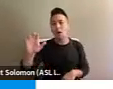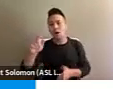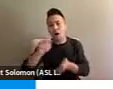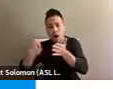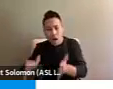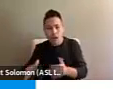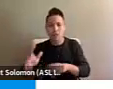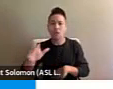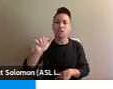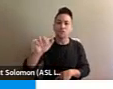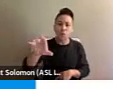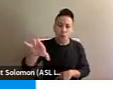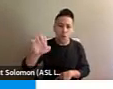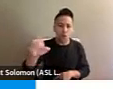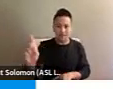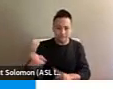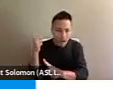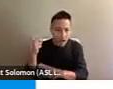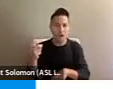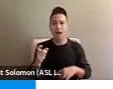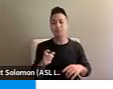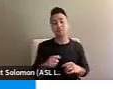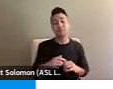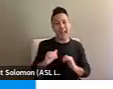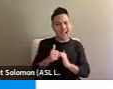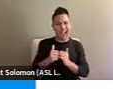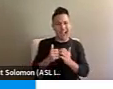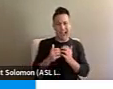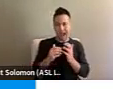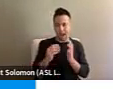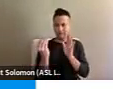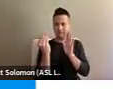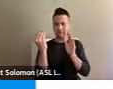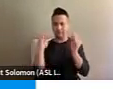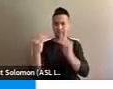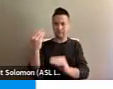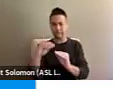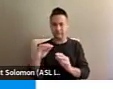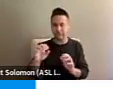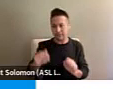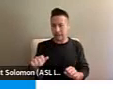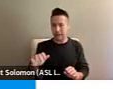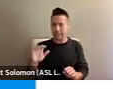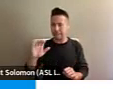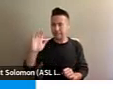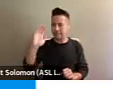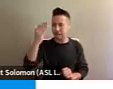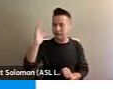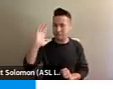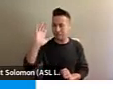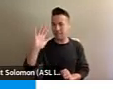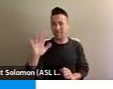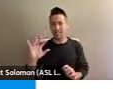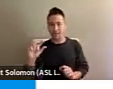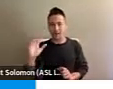way it's configured can be a little daunting at times. So in a minute, I'm going to share with you a resource that